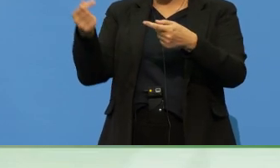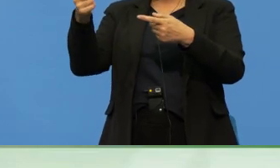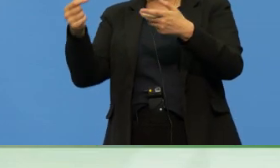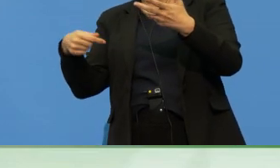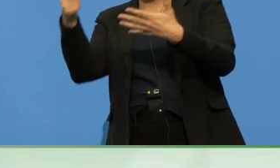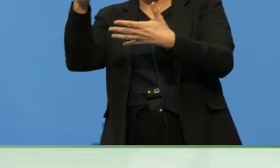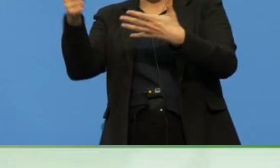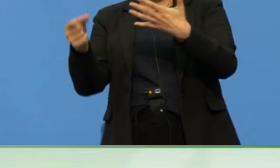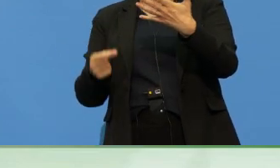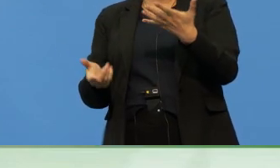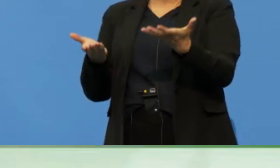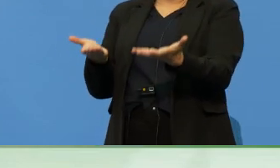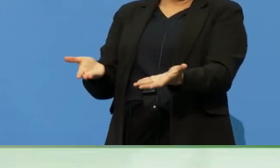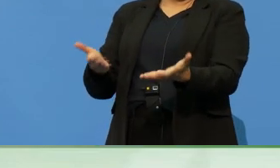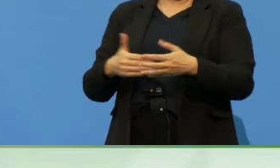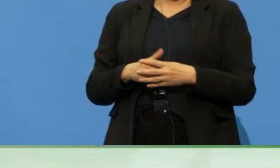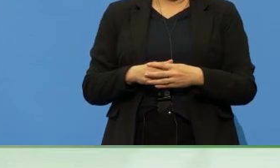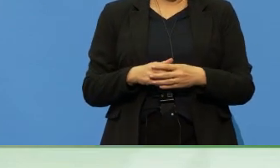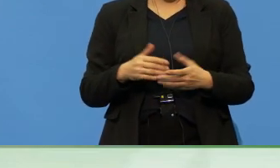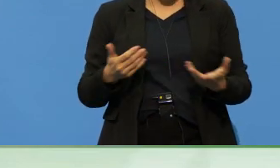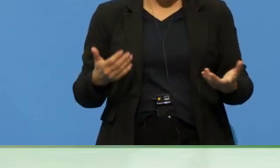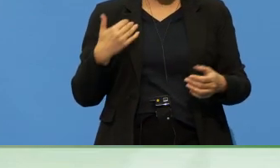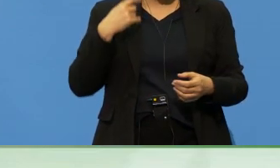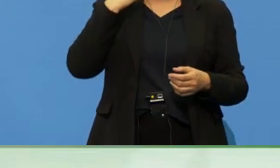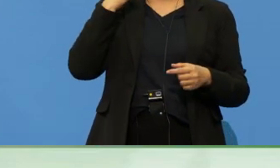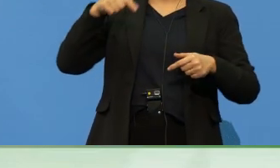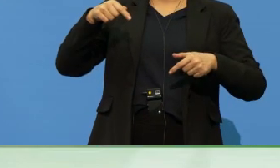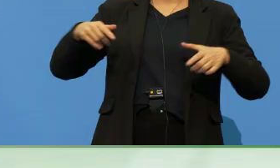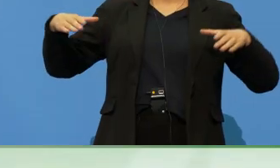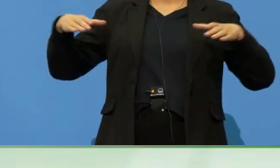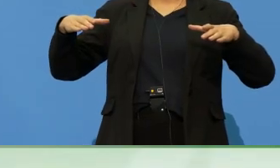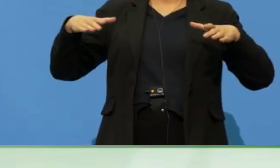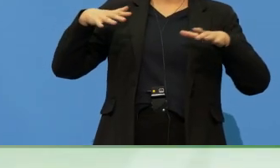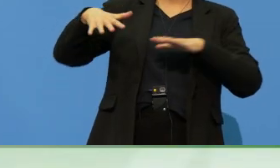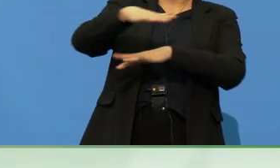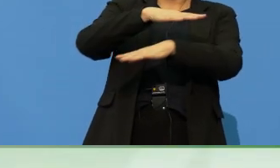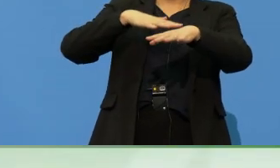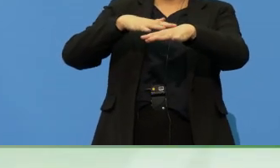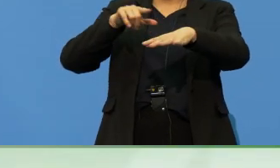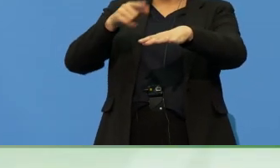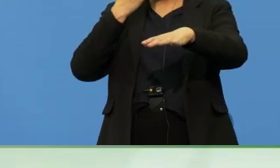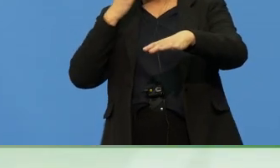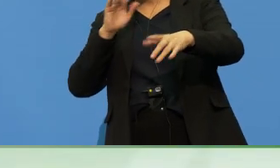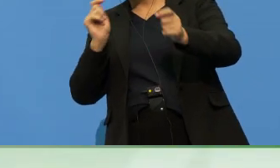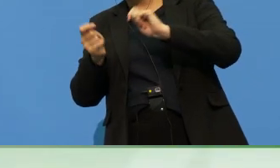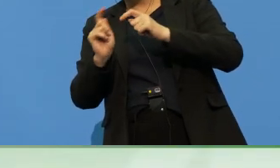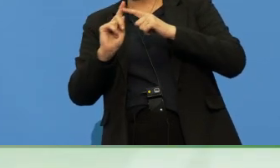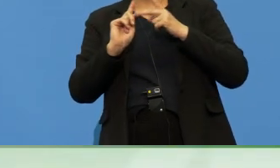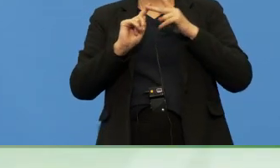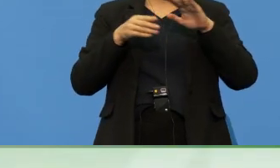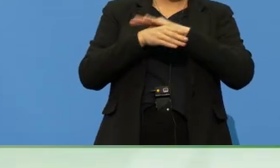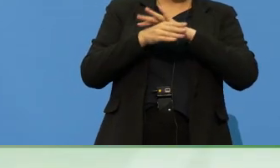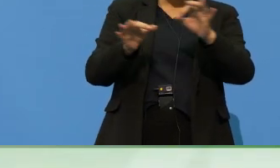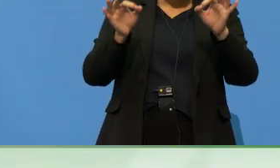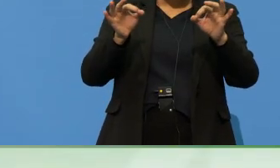companies, because we really think that to change the society, to increase the accessibility for all, the companies has to